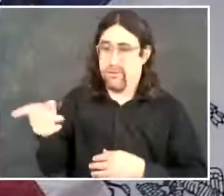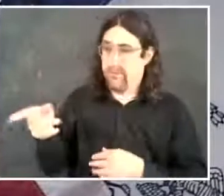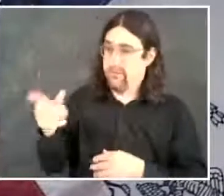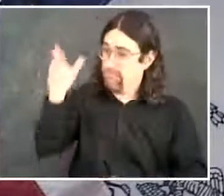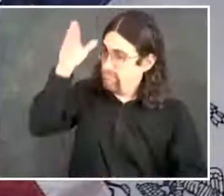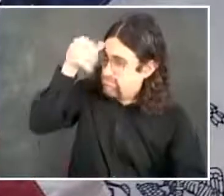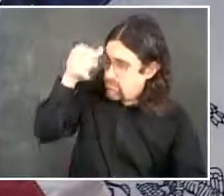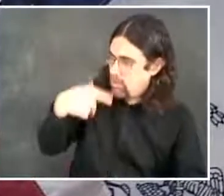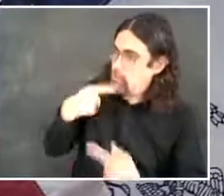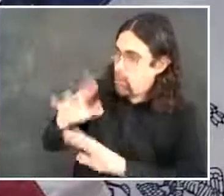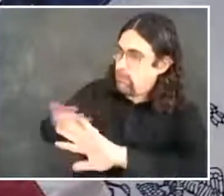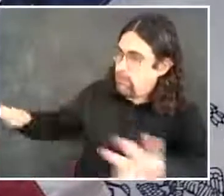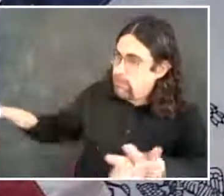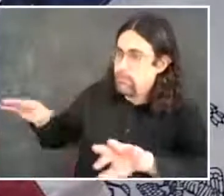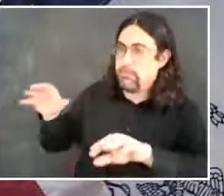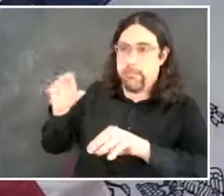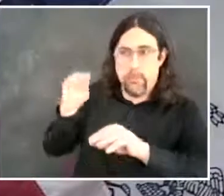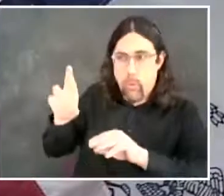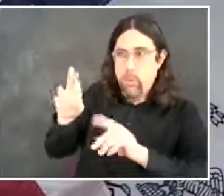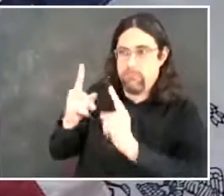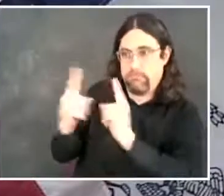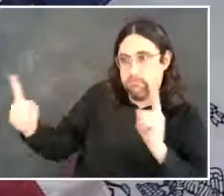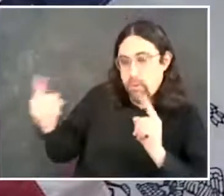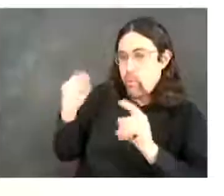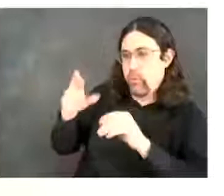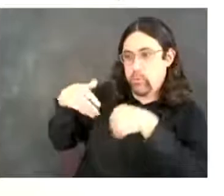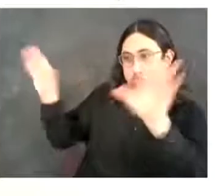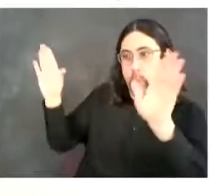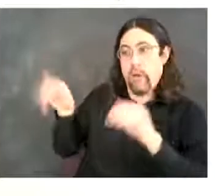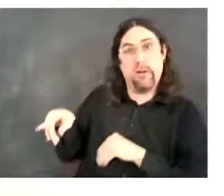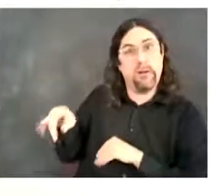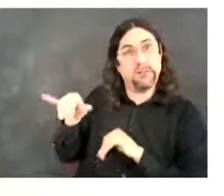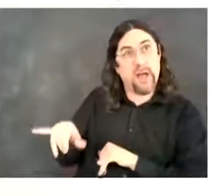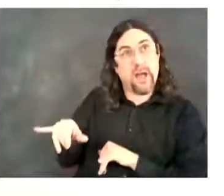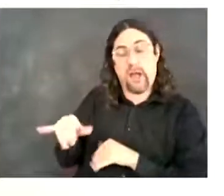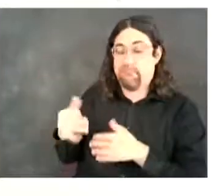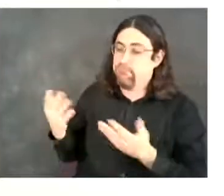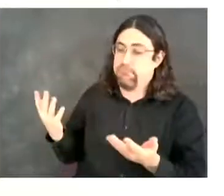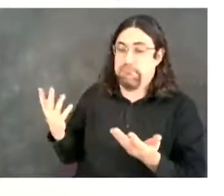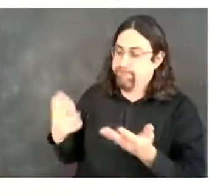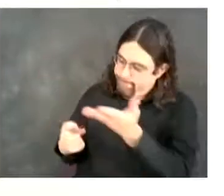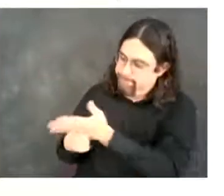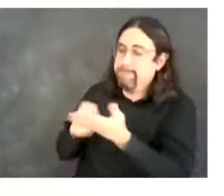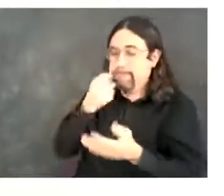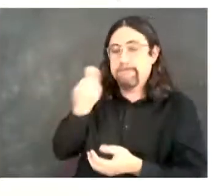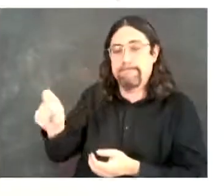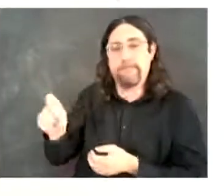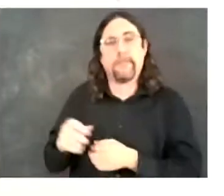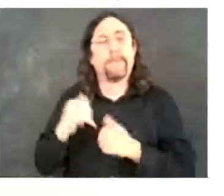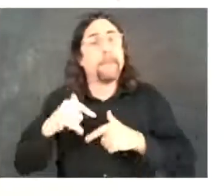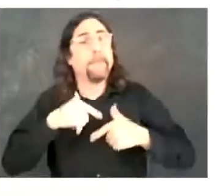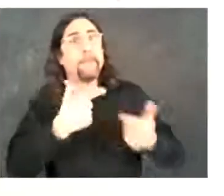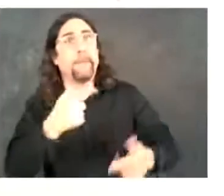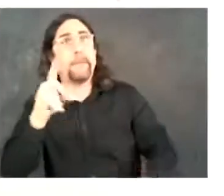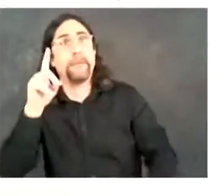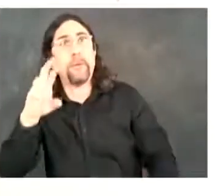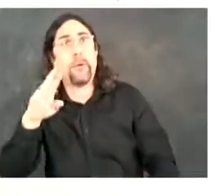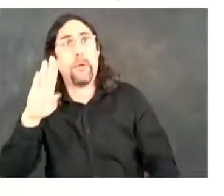Mr. Mayor, I would only say that I'm aware of people littering